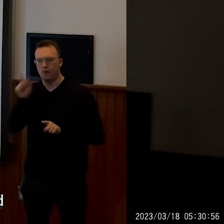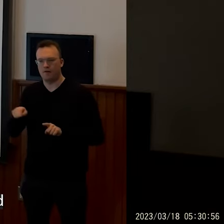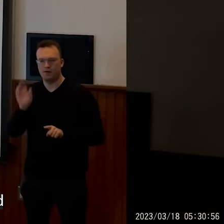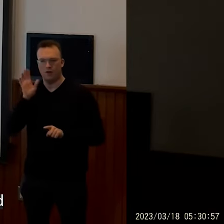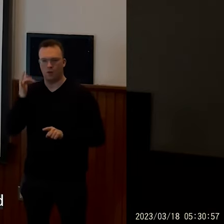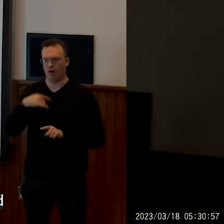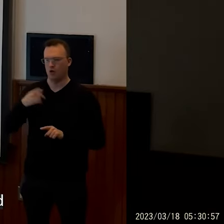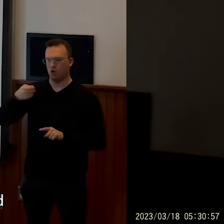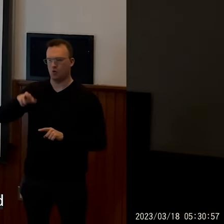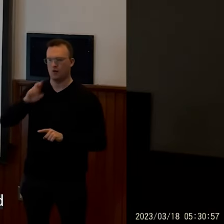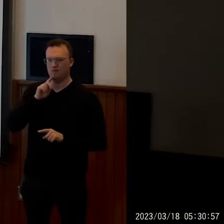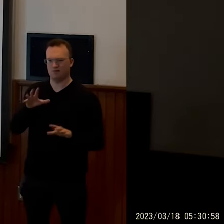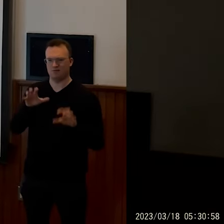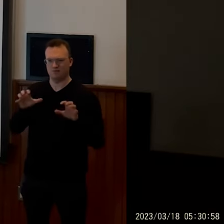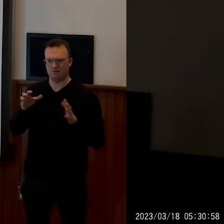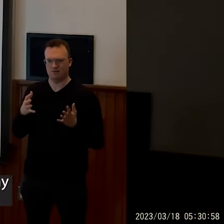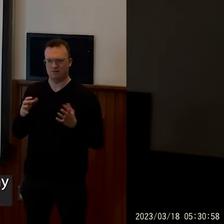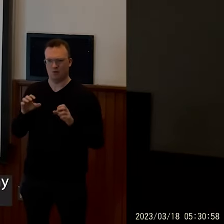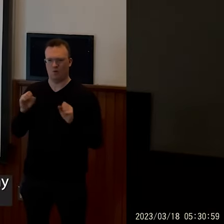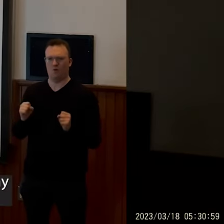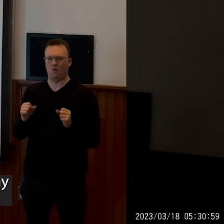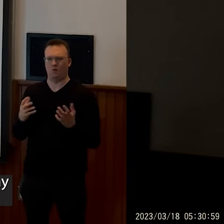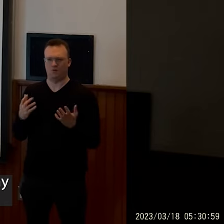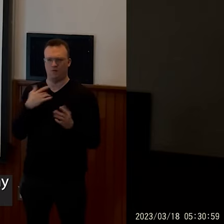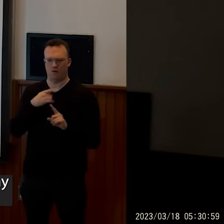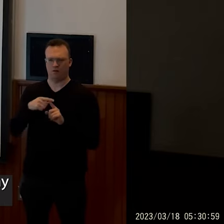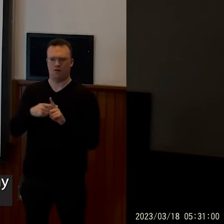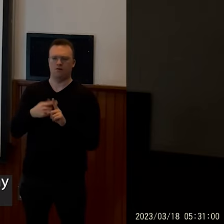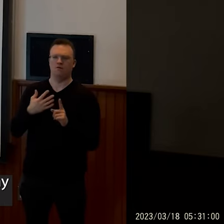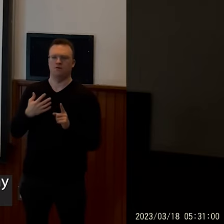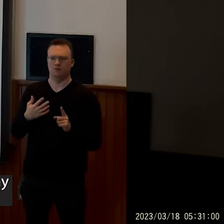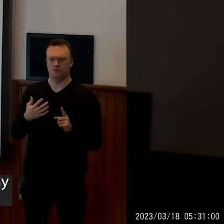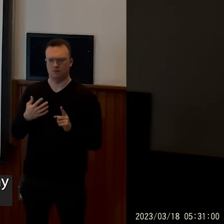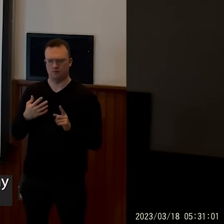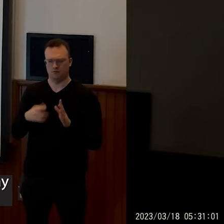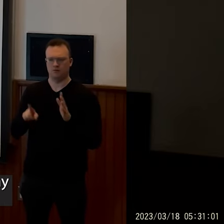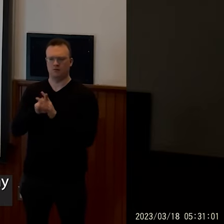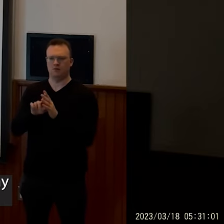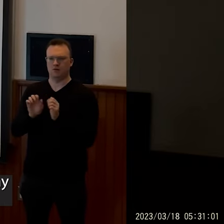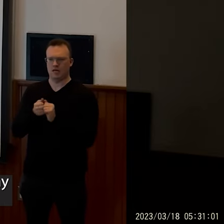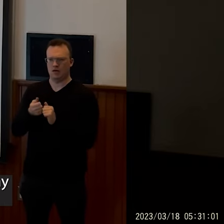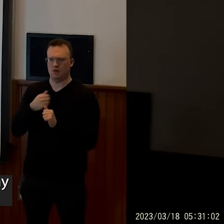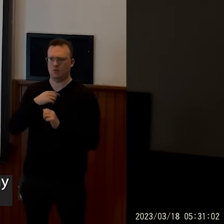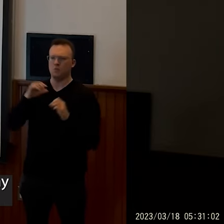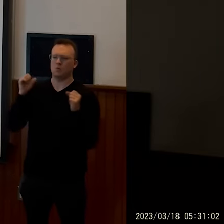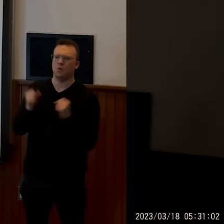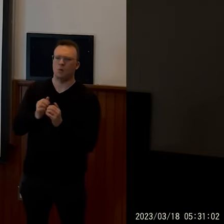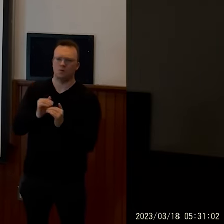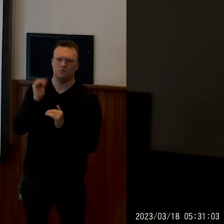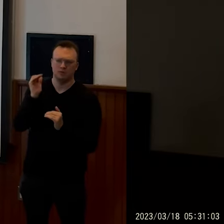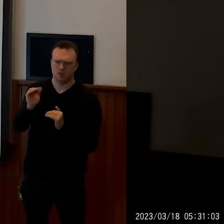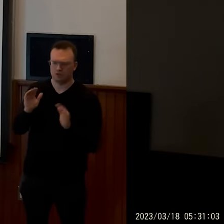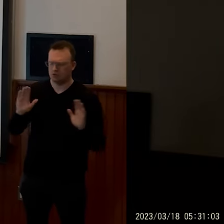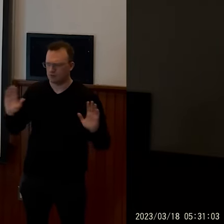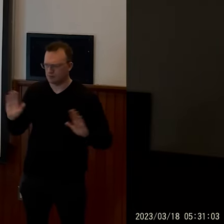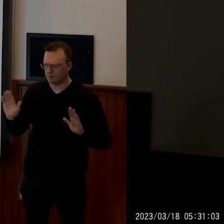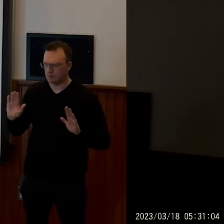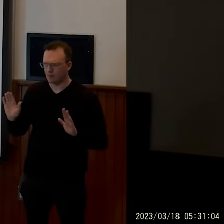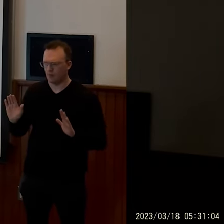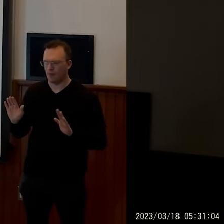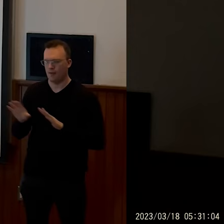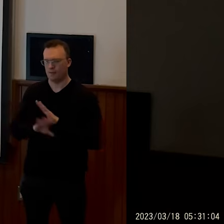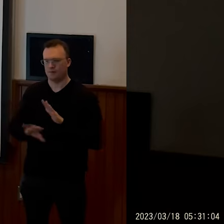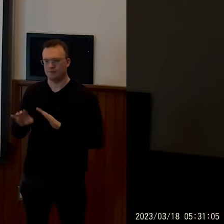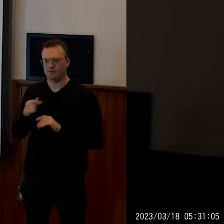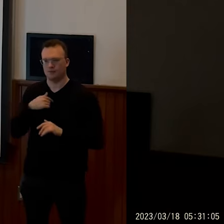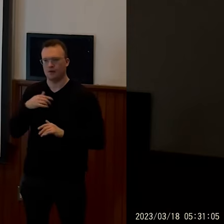is frigid. It's just been taken up in this way that somehow is too cold. And so basically,